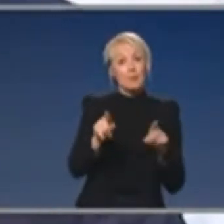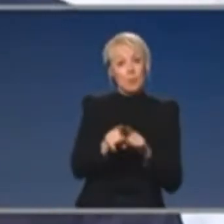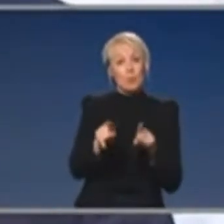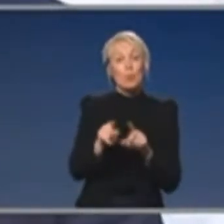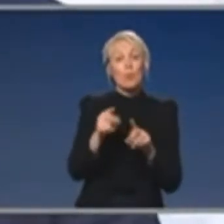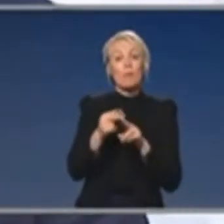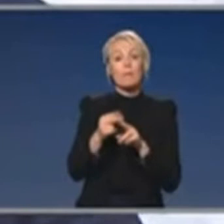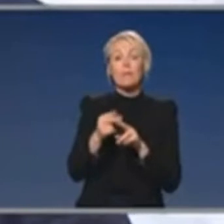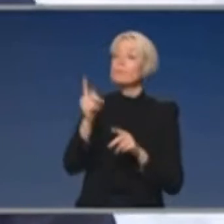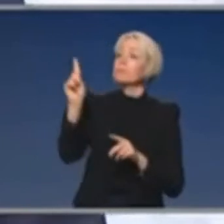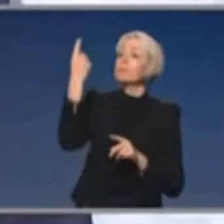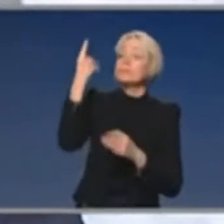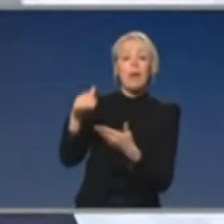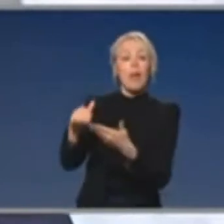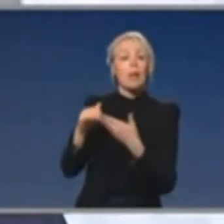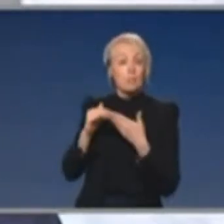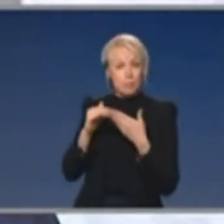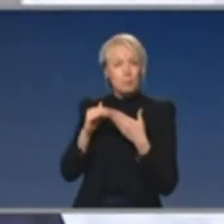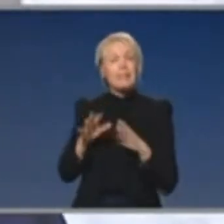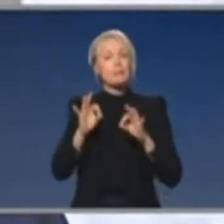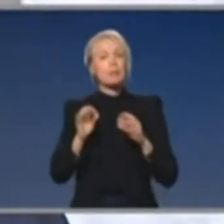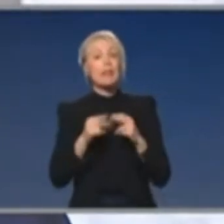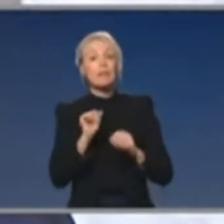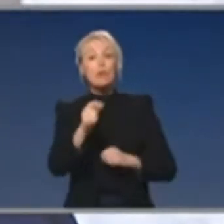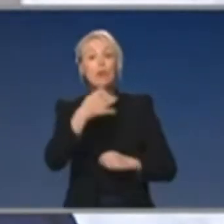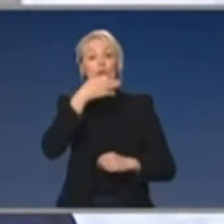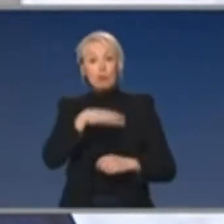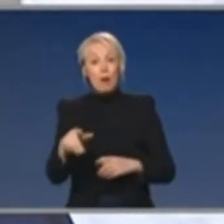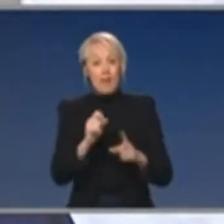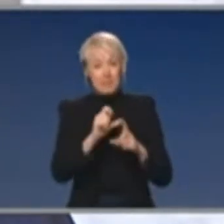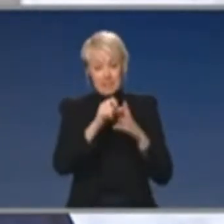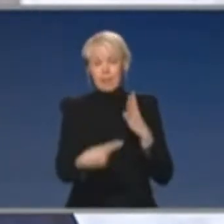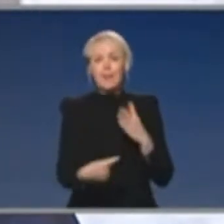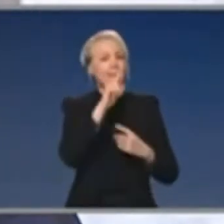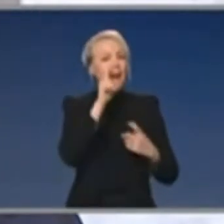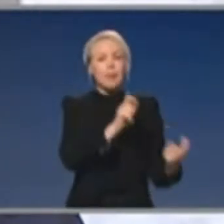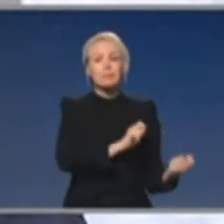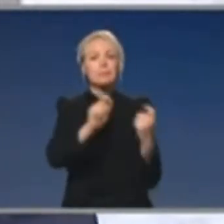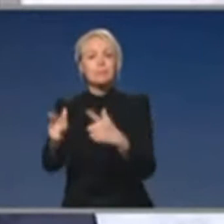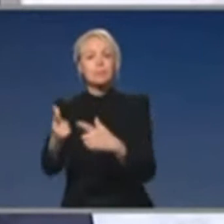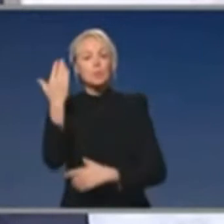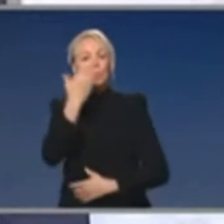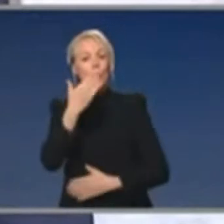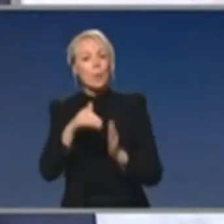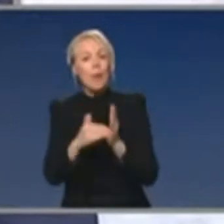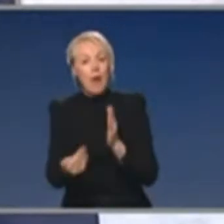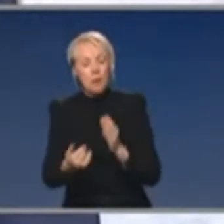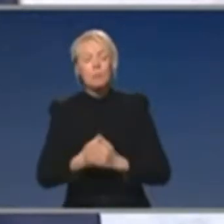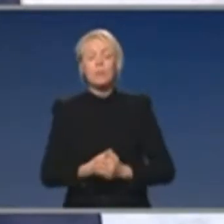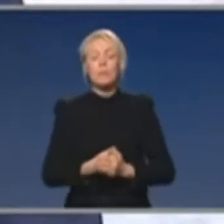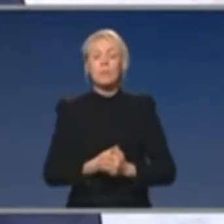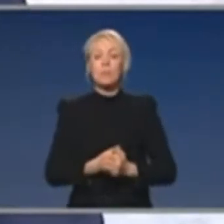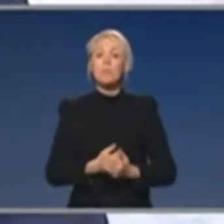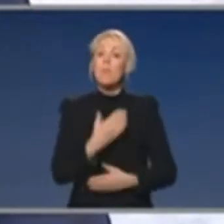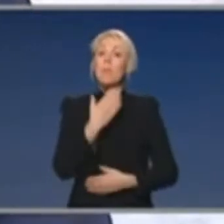homes, particularly in instances where children with a disability can no longer attend education or other day programs. Families should discuss